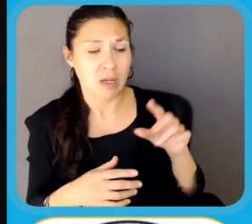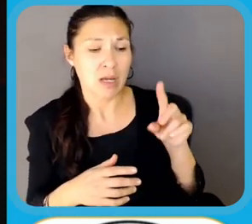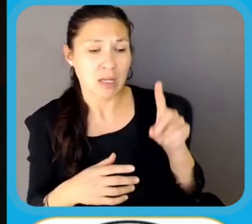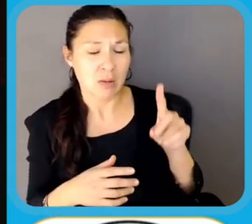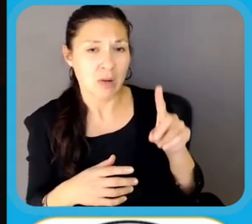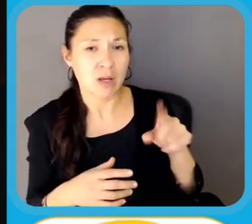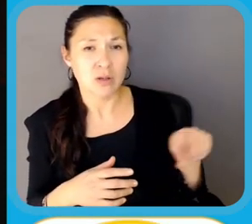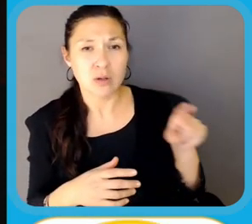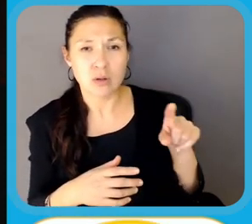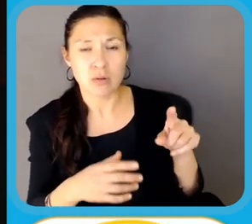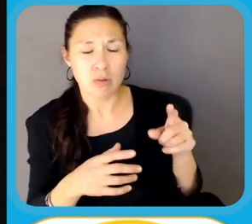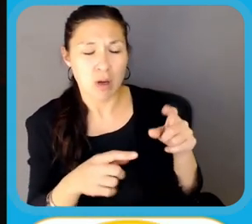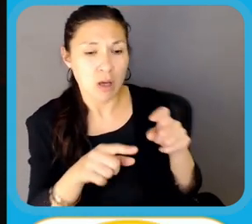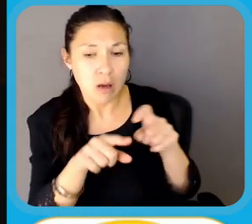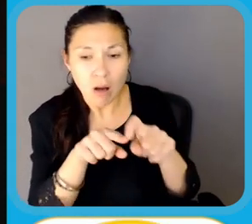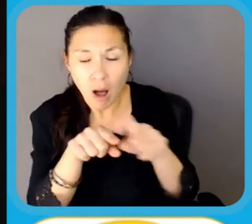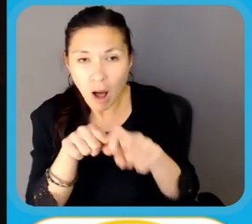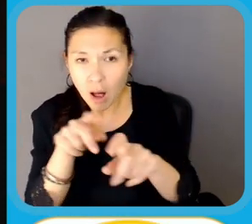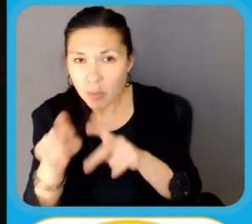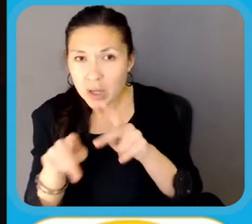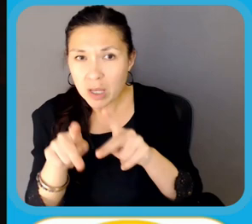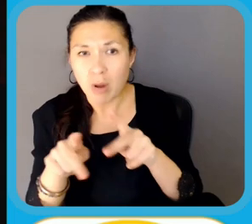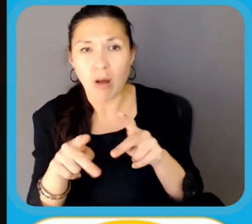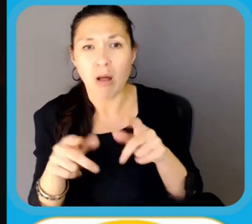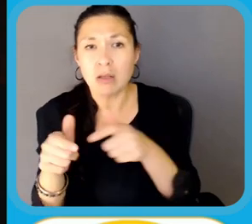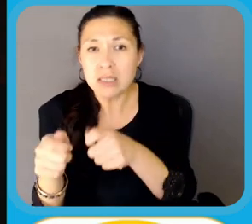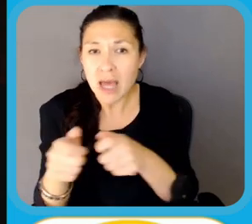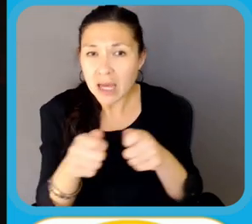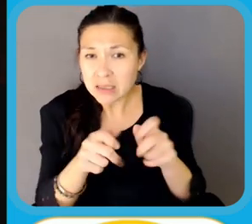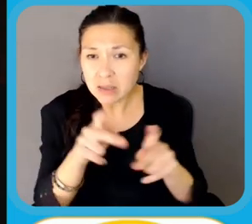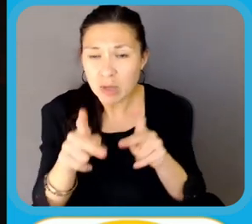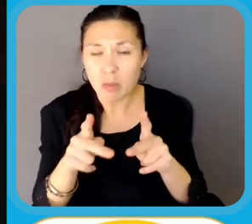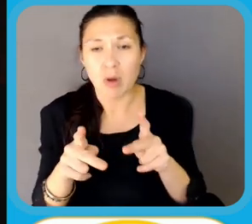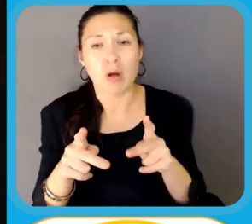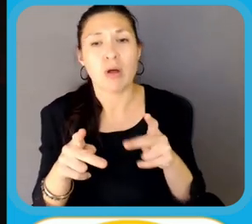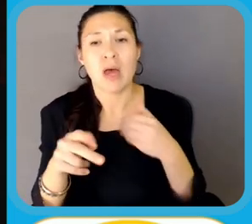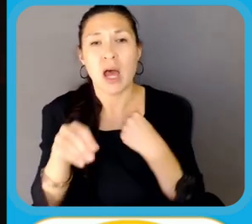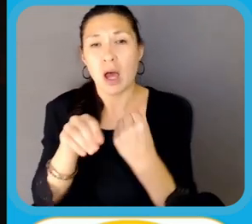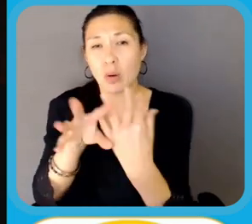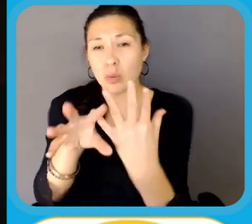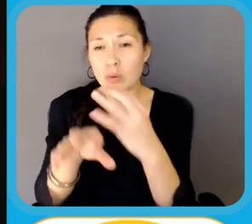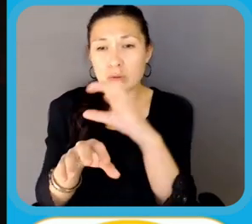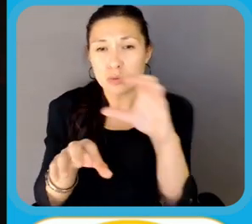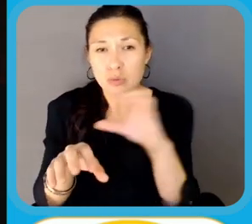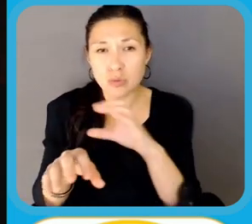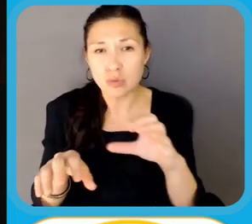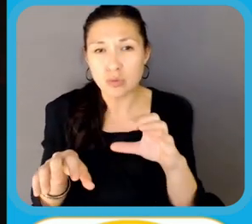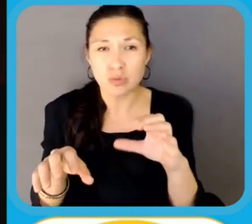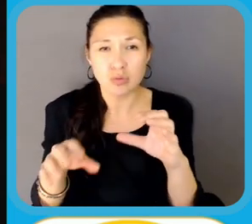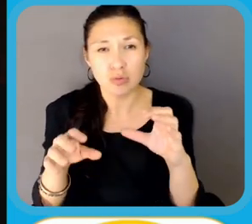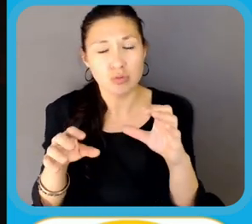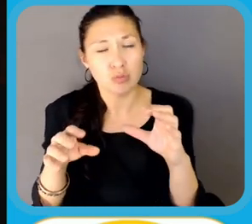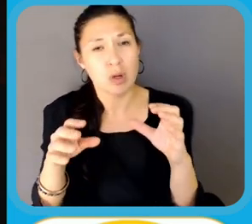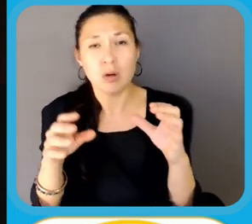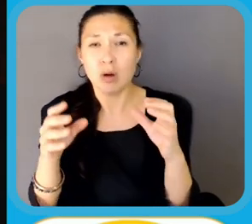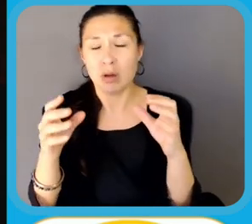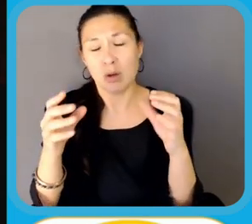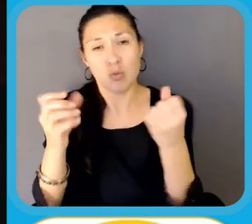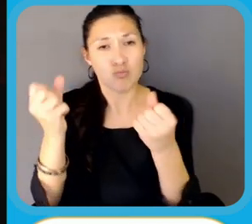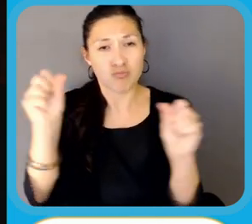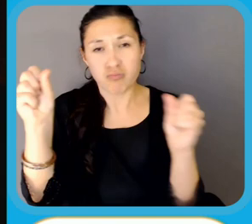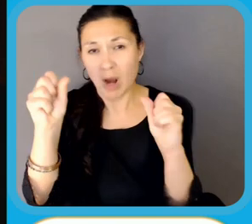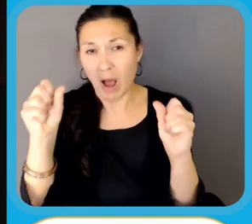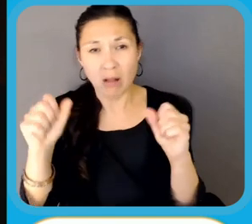Zoomed into rallies, and because of your hard work, we held on to the House of Representatives. Because of your hard work, we